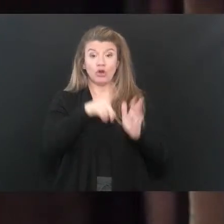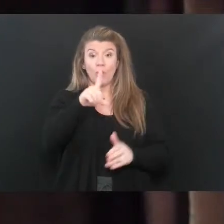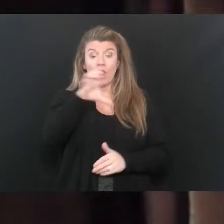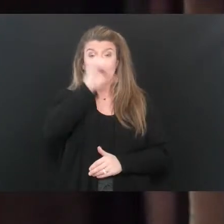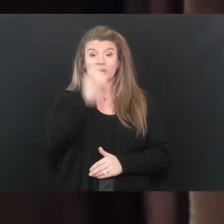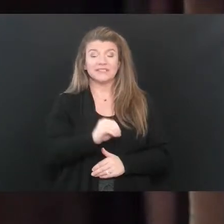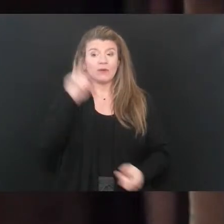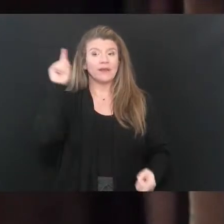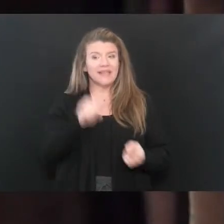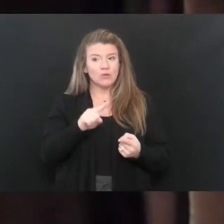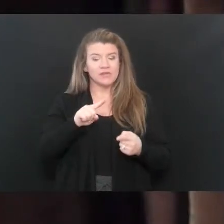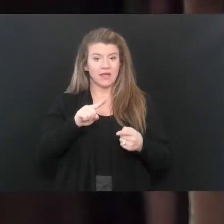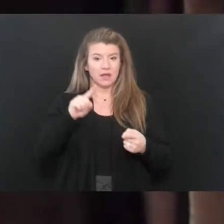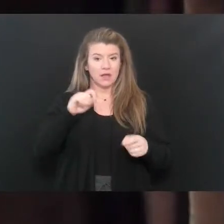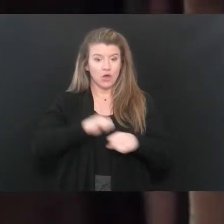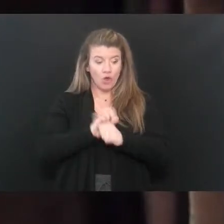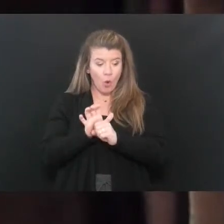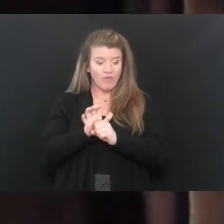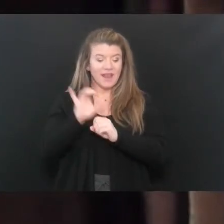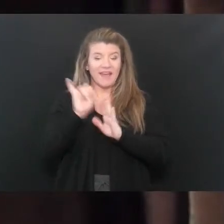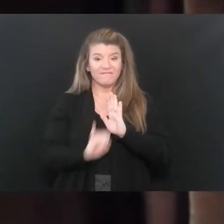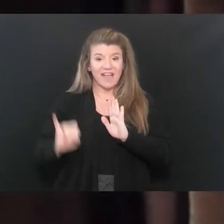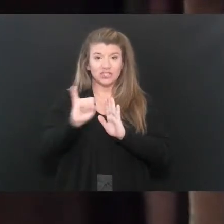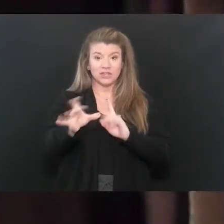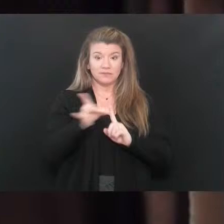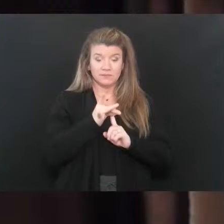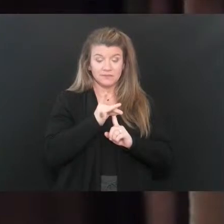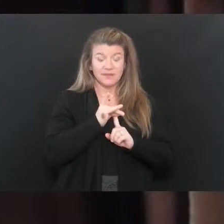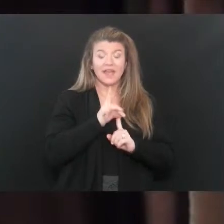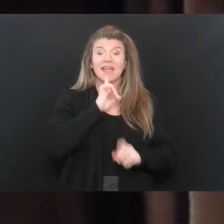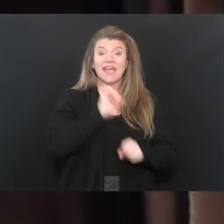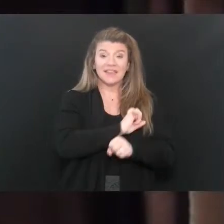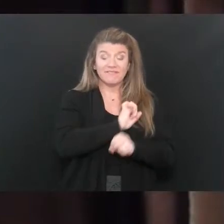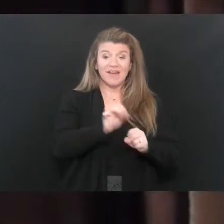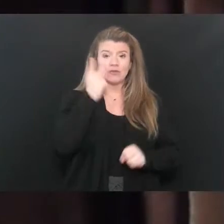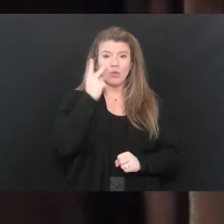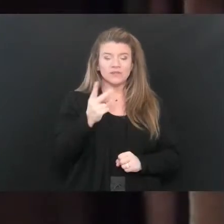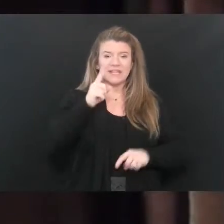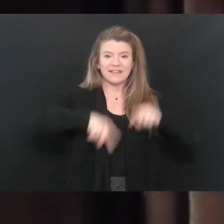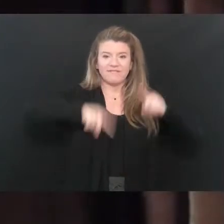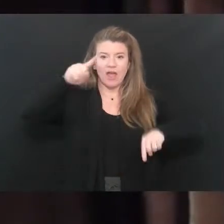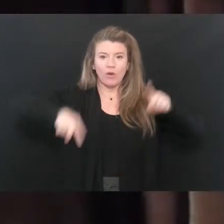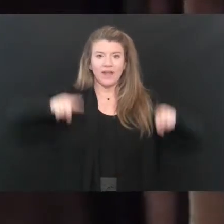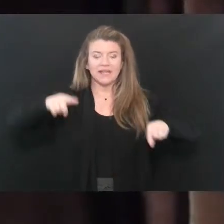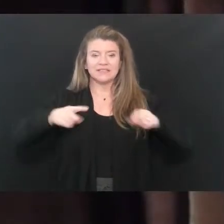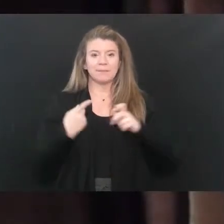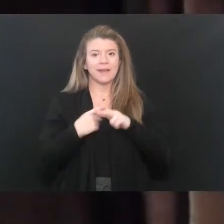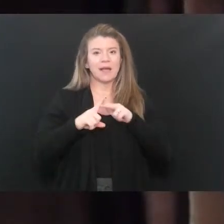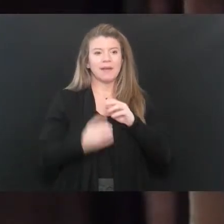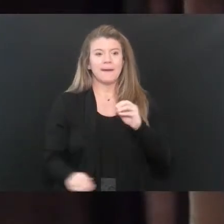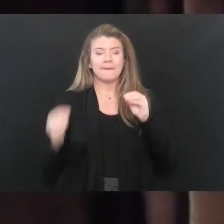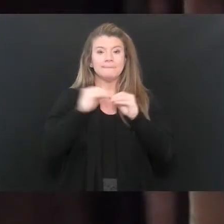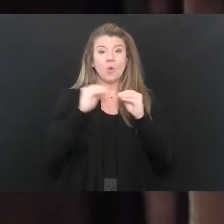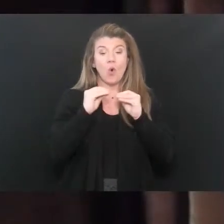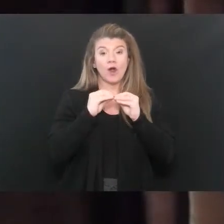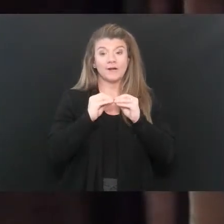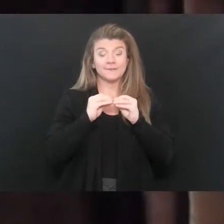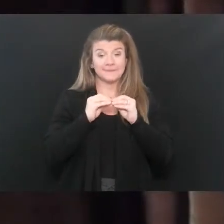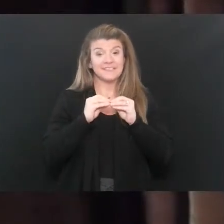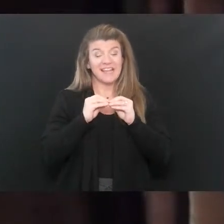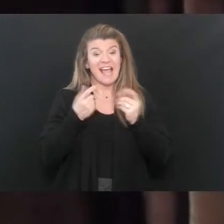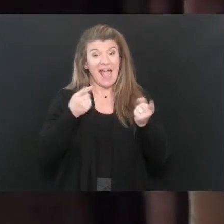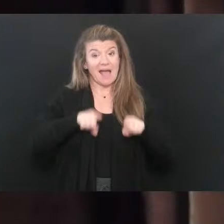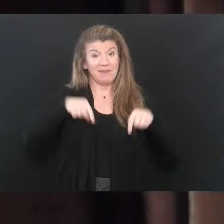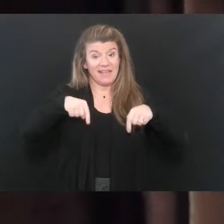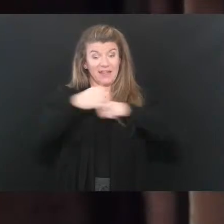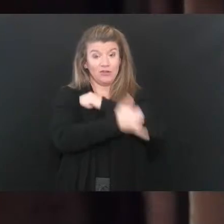COVID infection, and the fact that we're seeing these variants become much more frequent in our country,